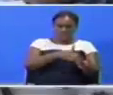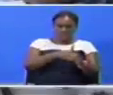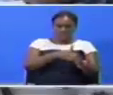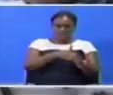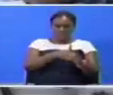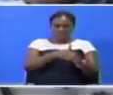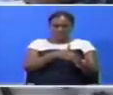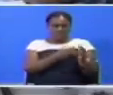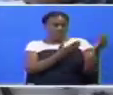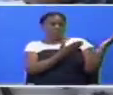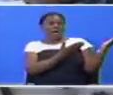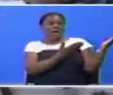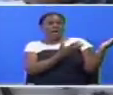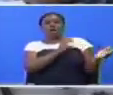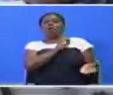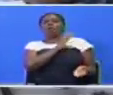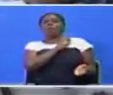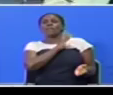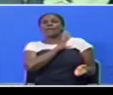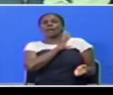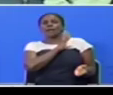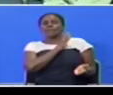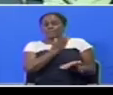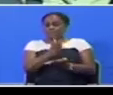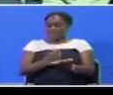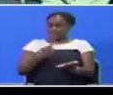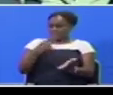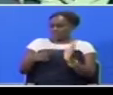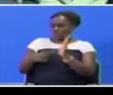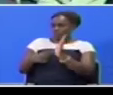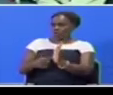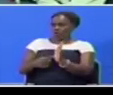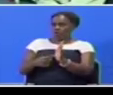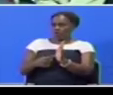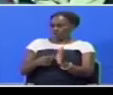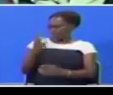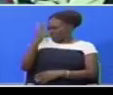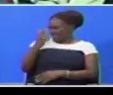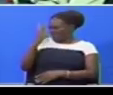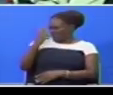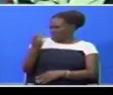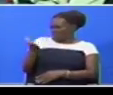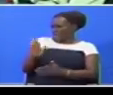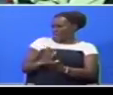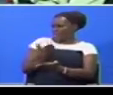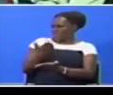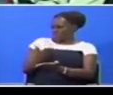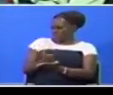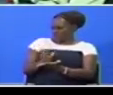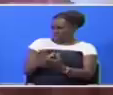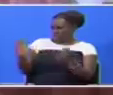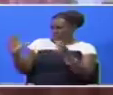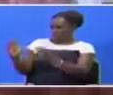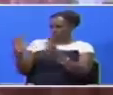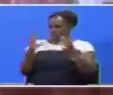Halef Khalifa, and Tirop Kitur somewhat illustrates the deep suspicion that exists between the camps of the